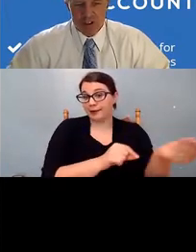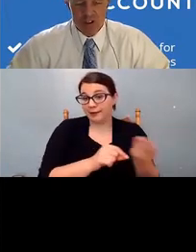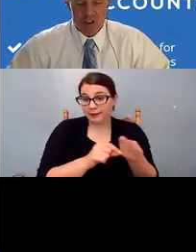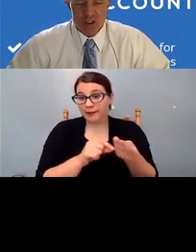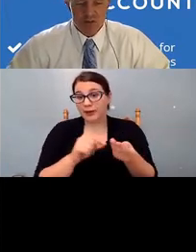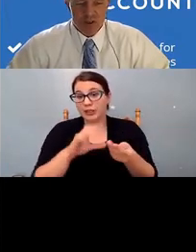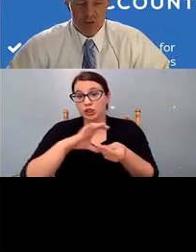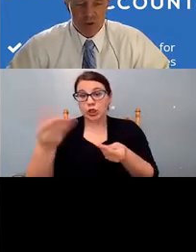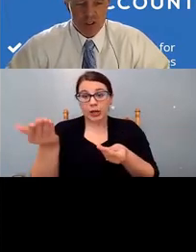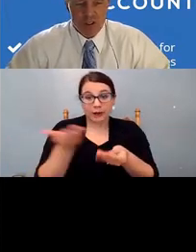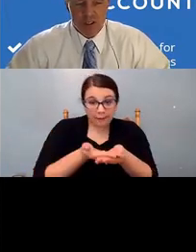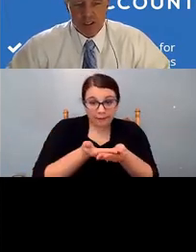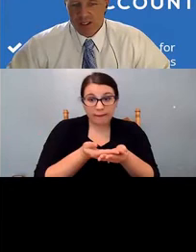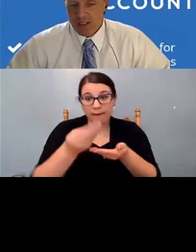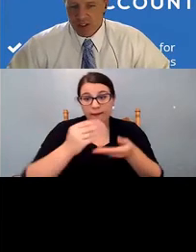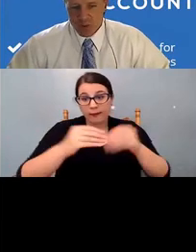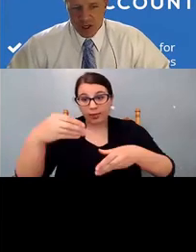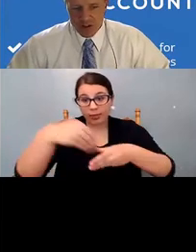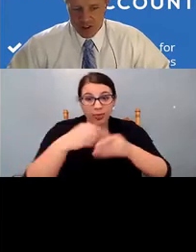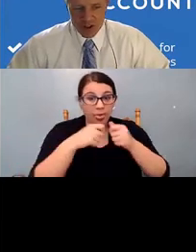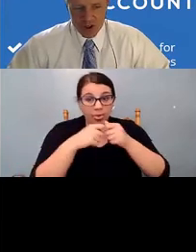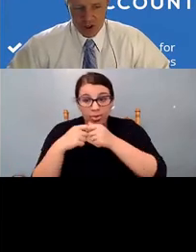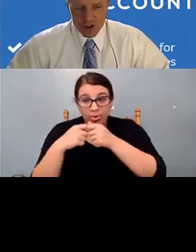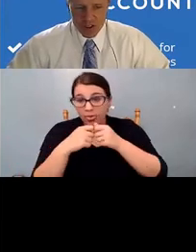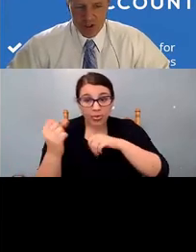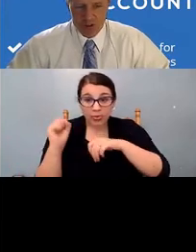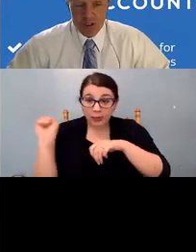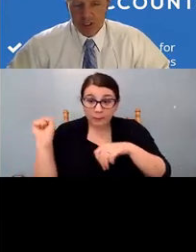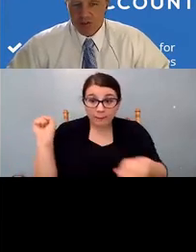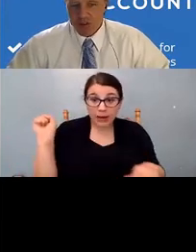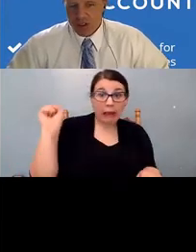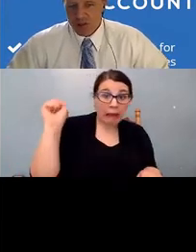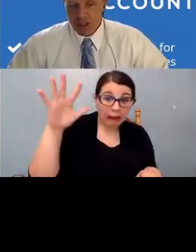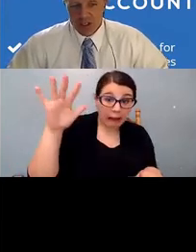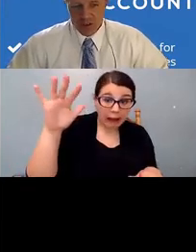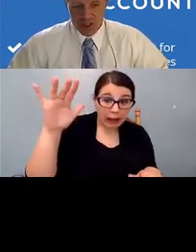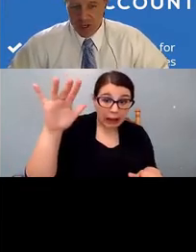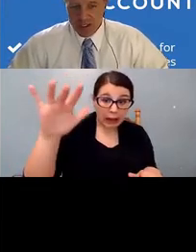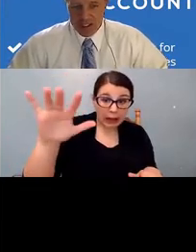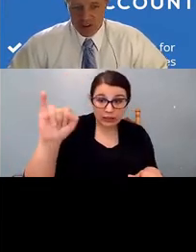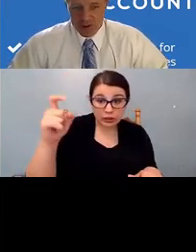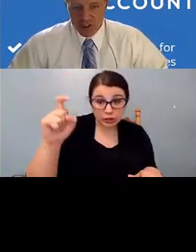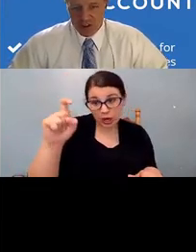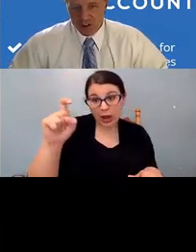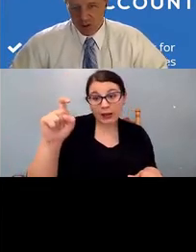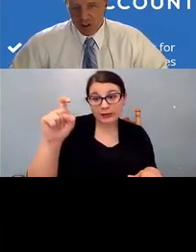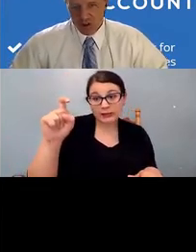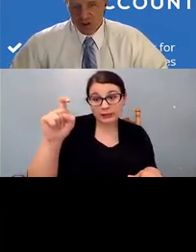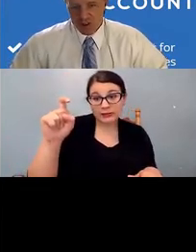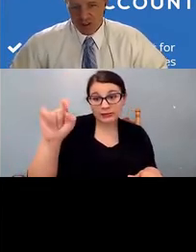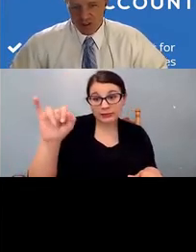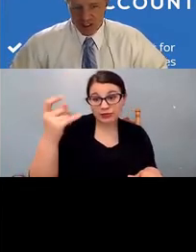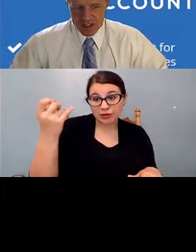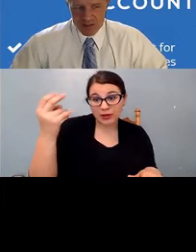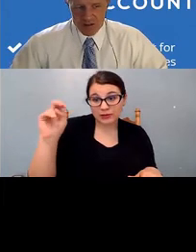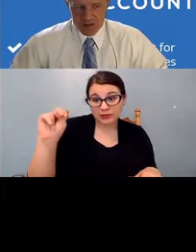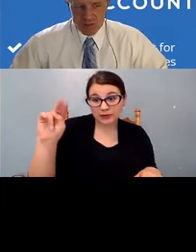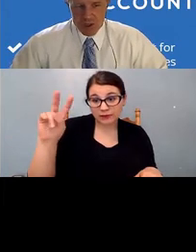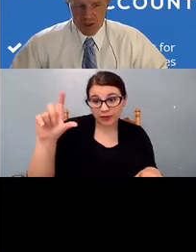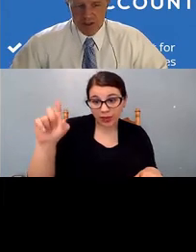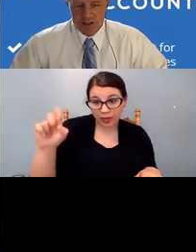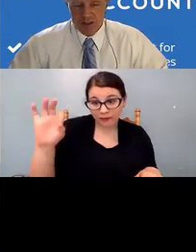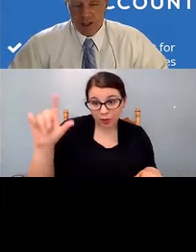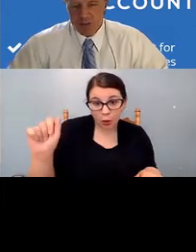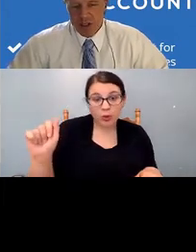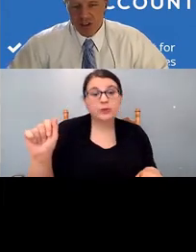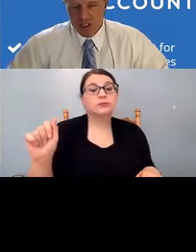They're actually in Jacksonville, Florida, gets processed, you're all good to go. If you set up the electronic banking instructions, which goes into the second